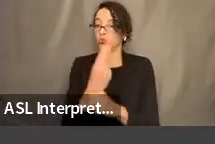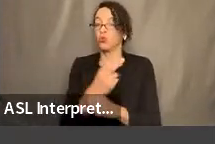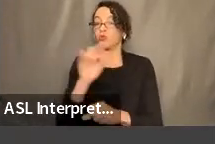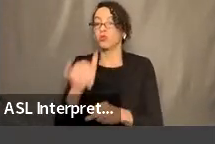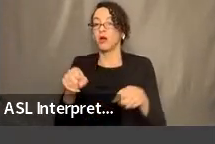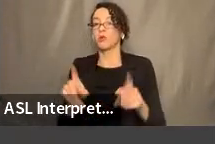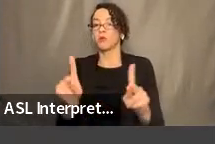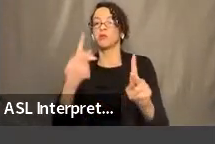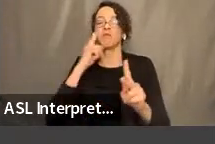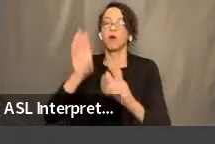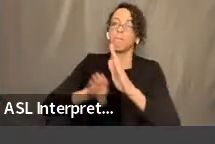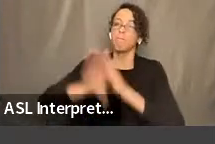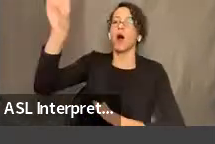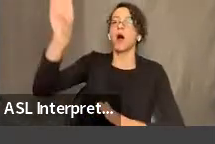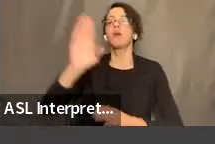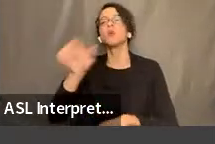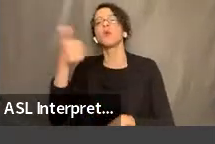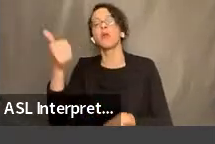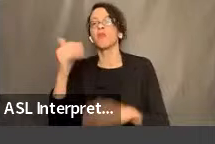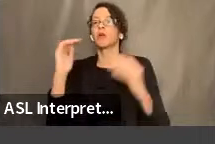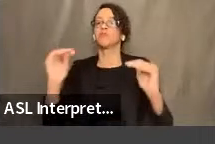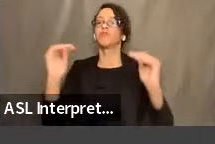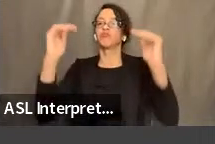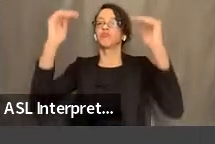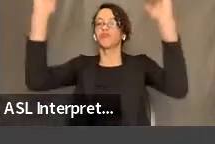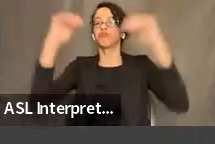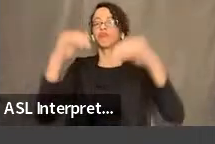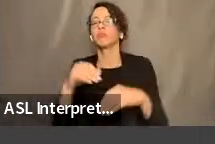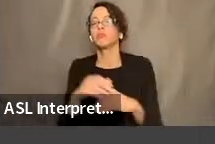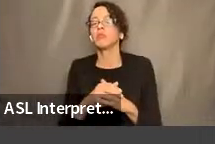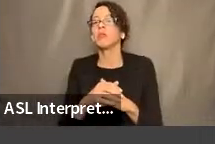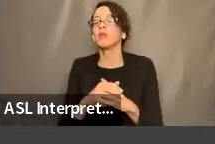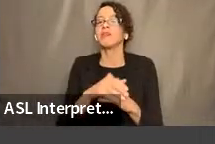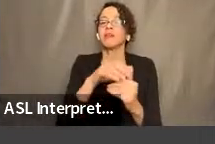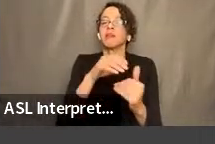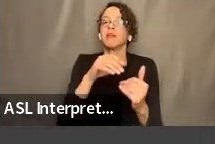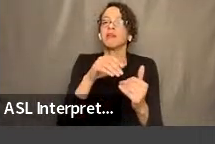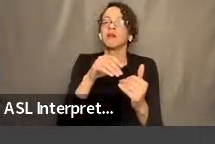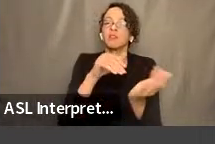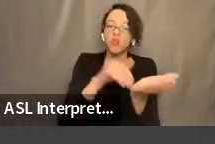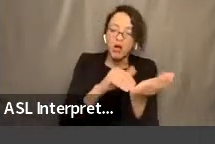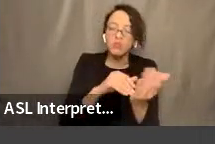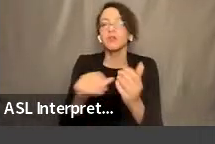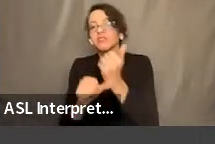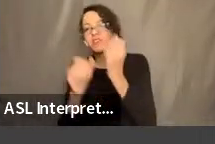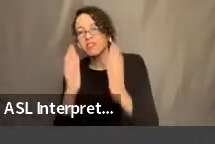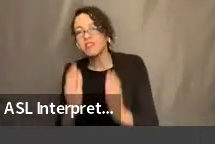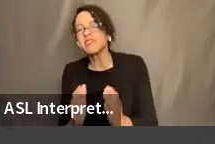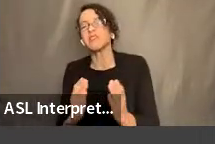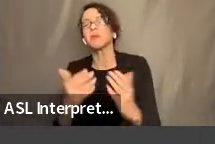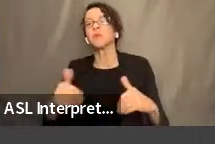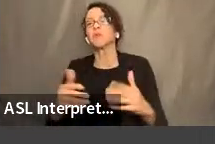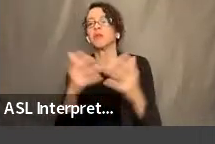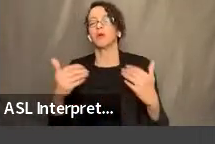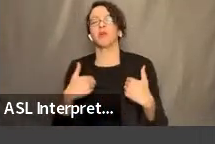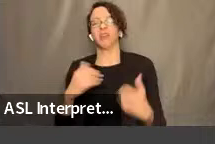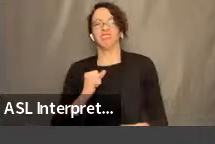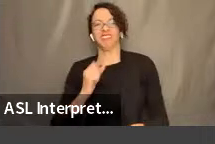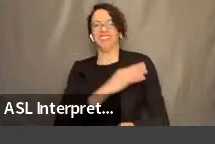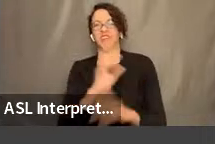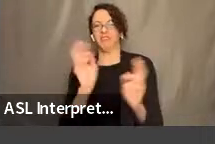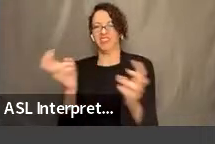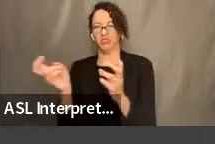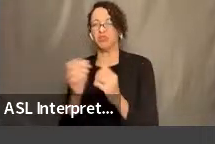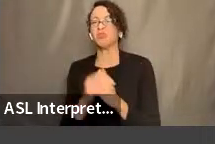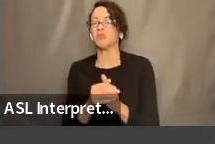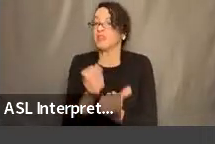physician assistant, nurse, doctor, there are lots. So we have staffing issues. Financial stability. One thing that we found